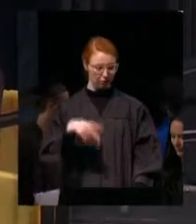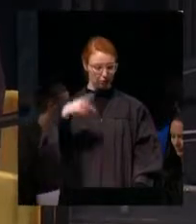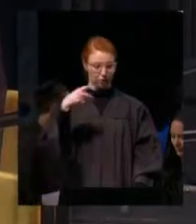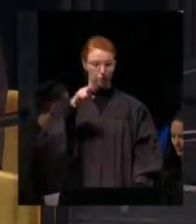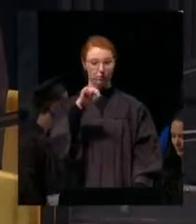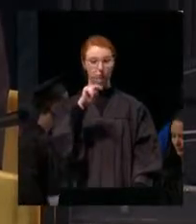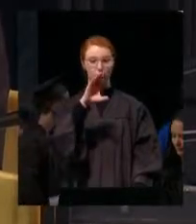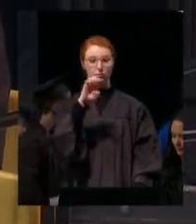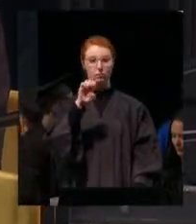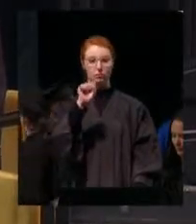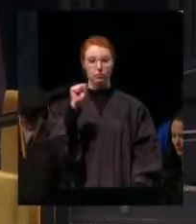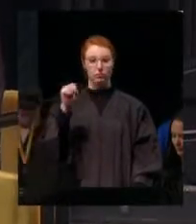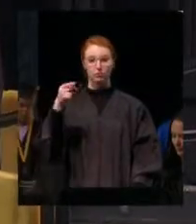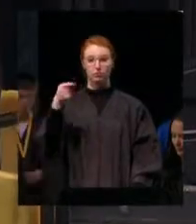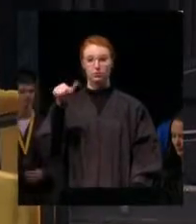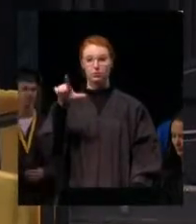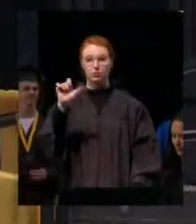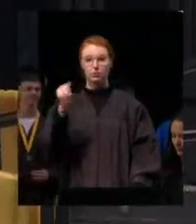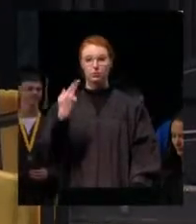Princess Gala.